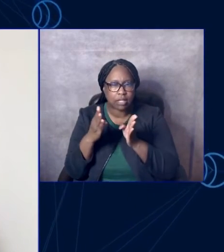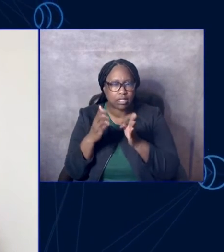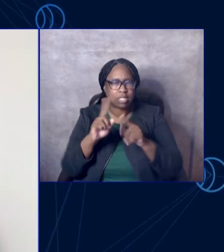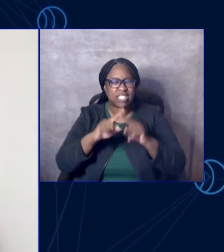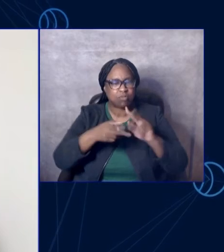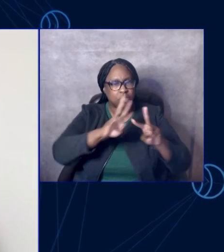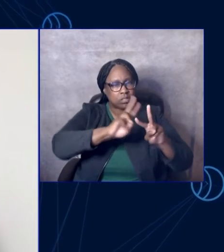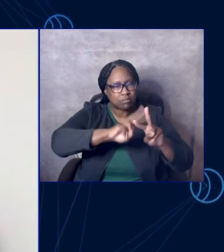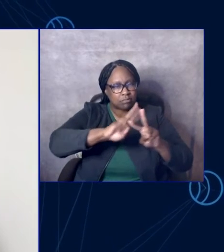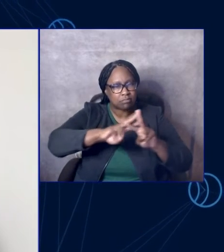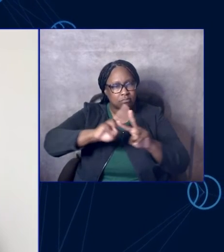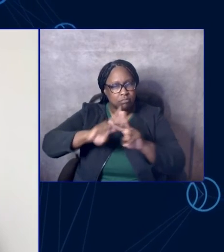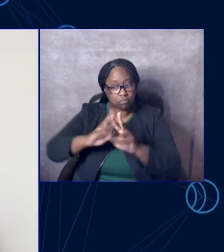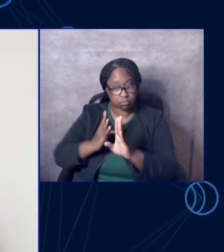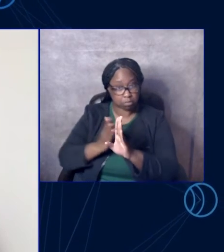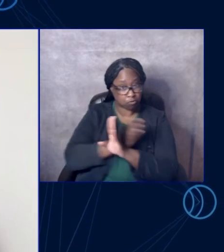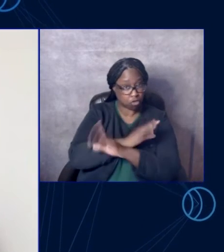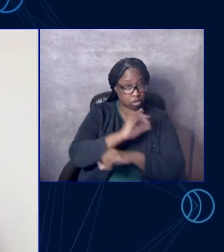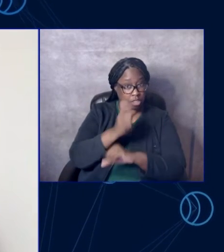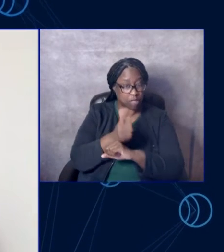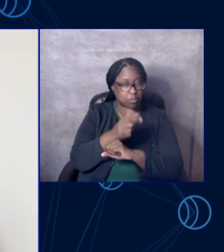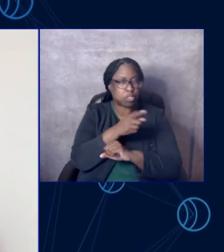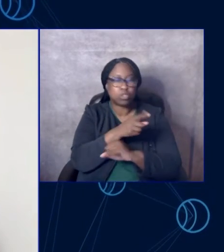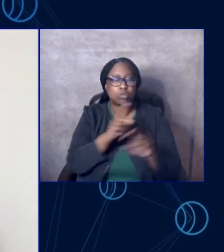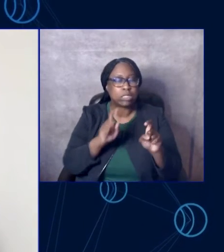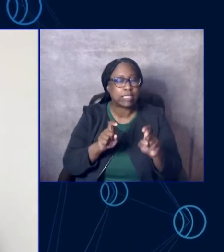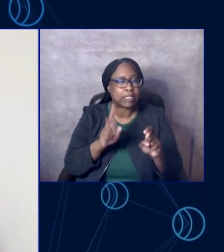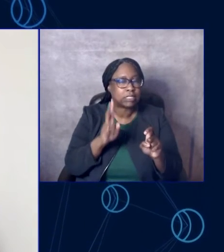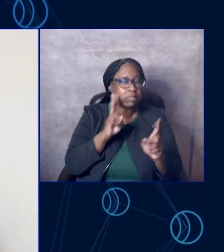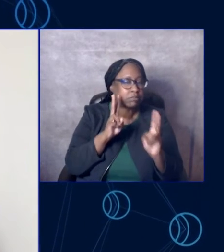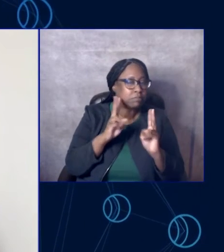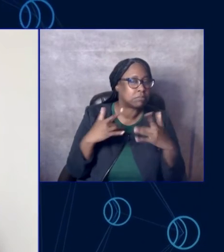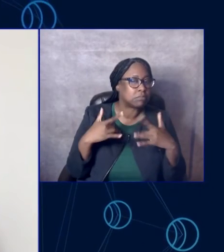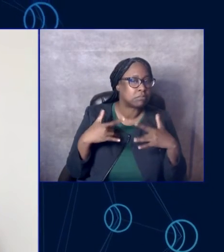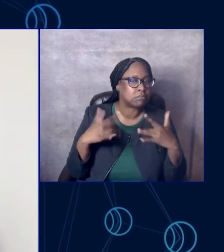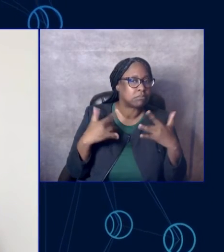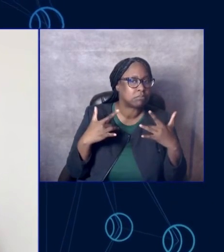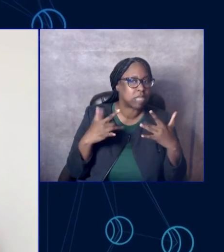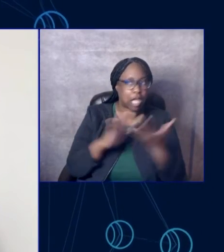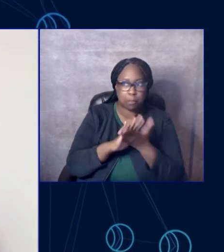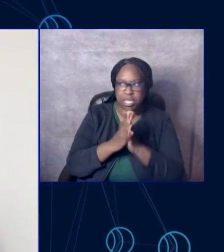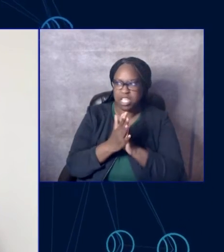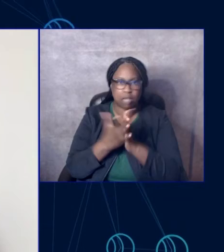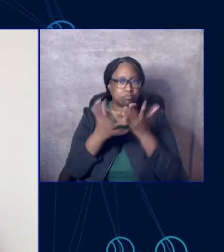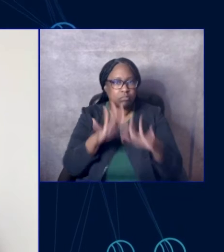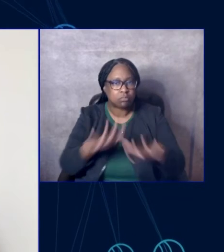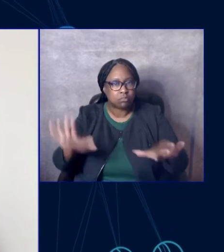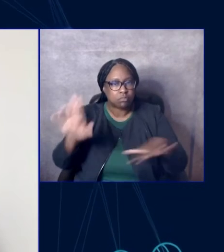all land on those points that you knew would become sort of like these national rallying calls?